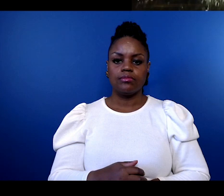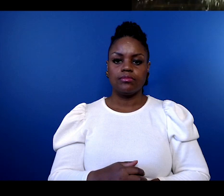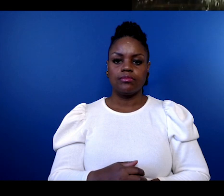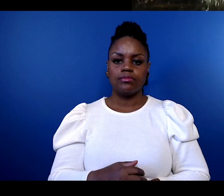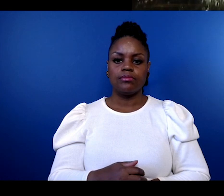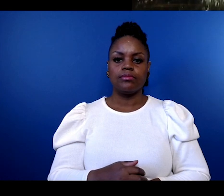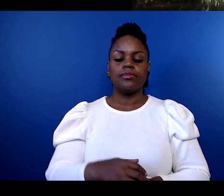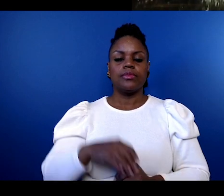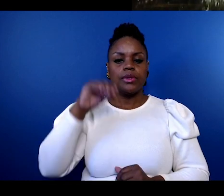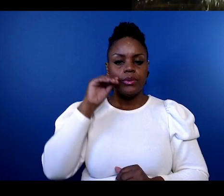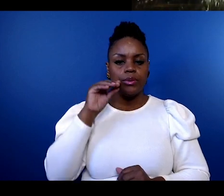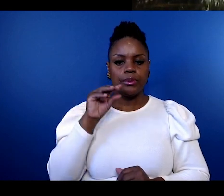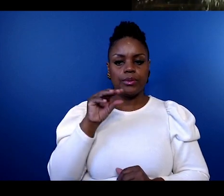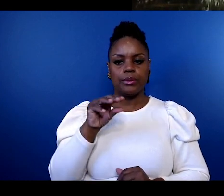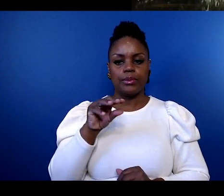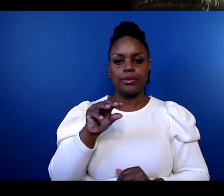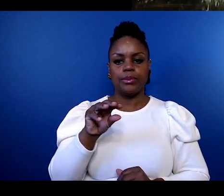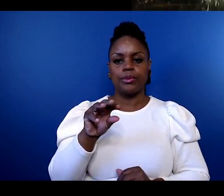exhale down.